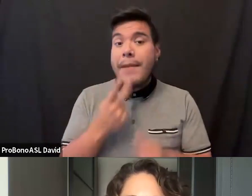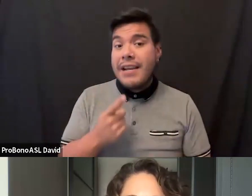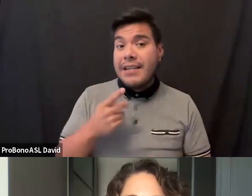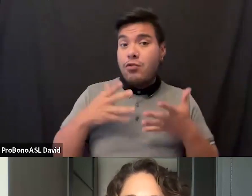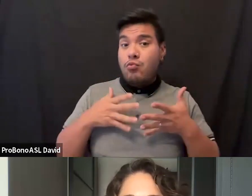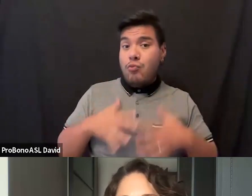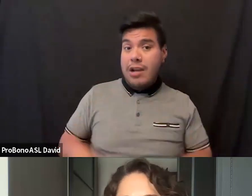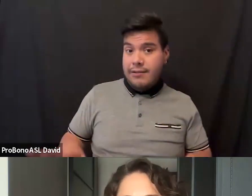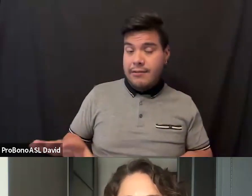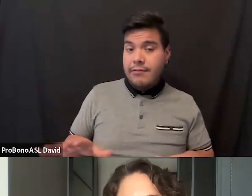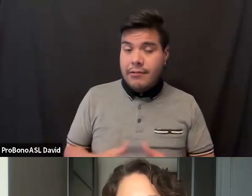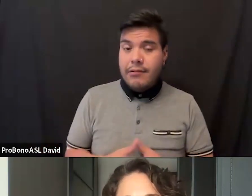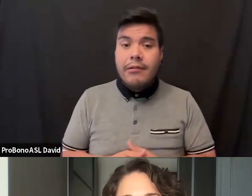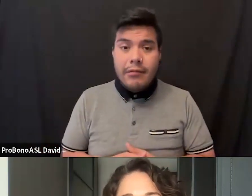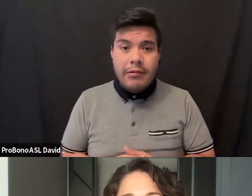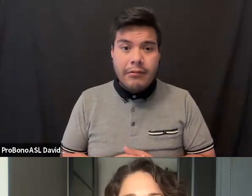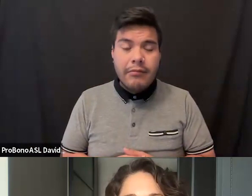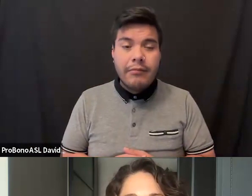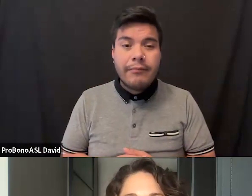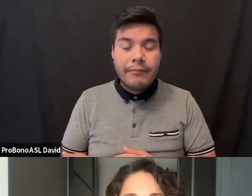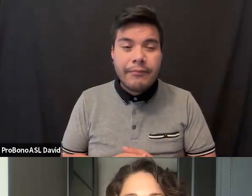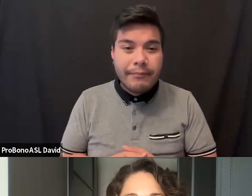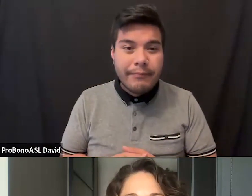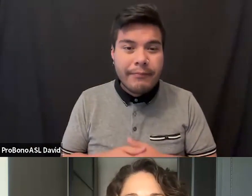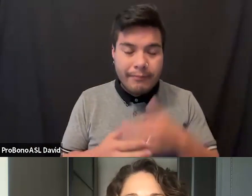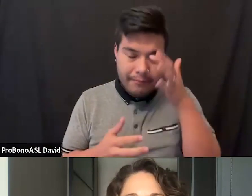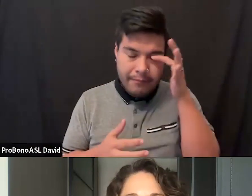dress, and I'm in a hotel room.